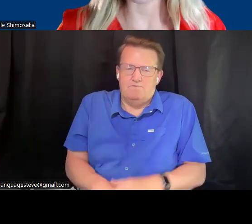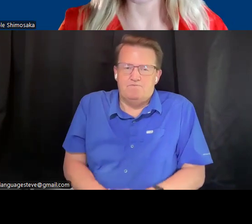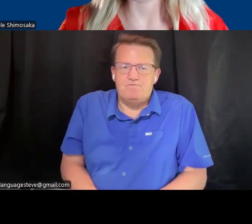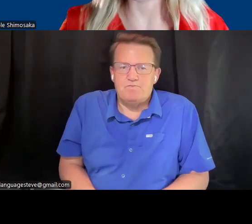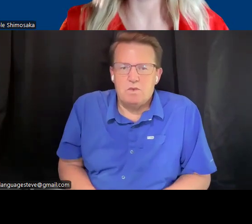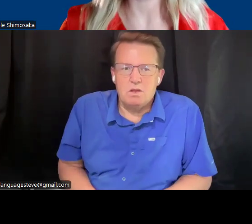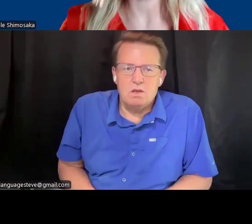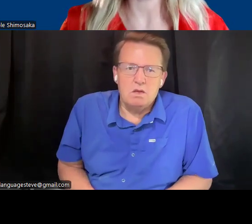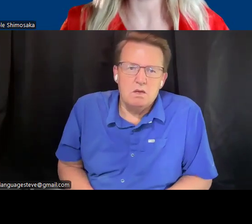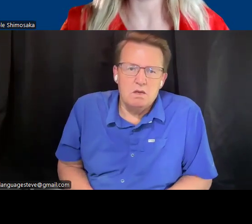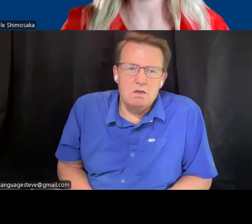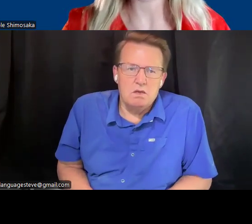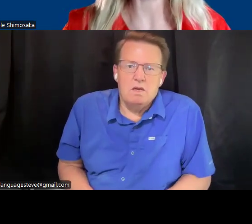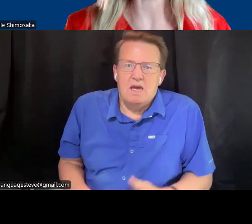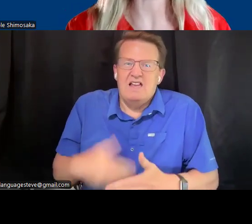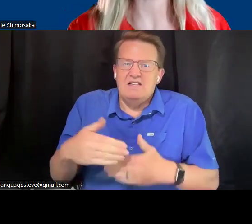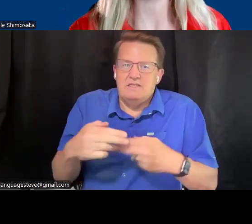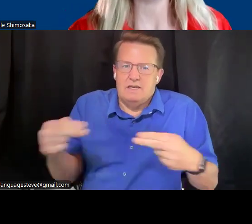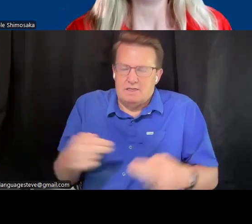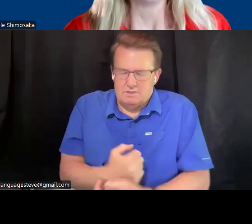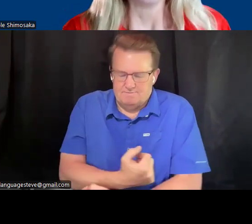Next slide, please.